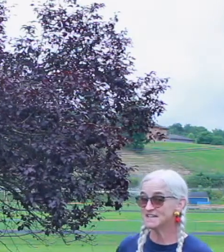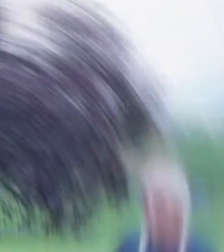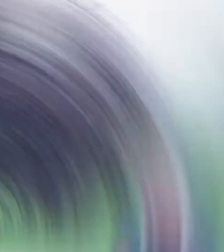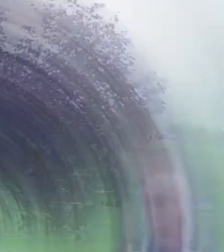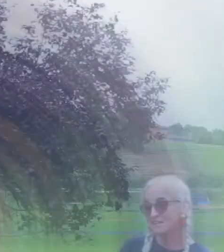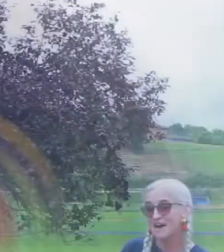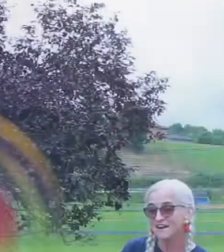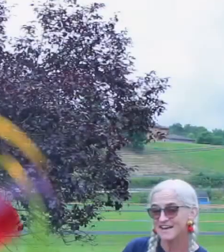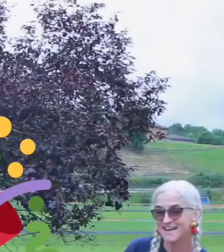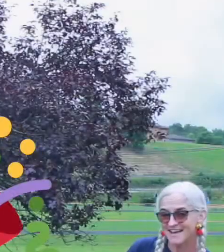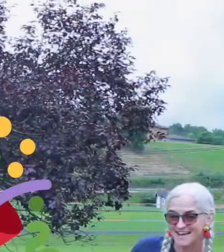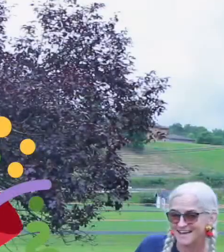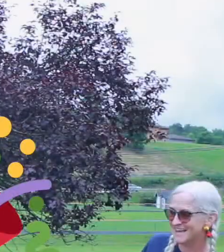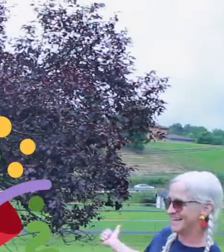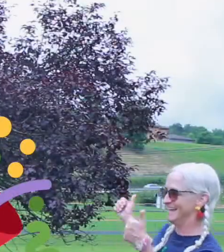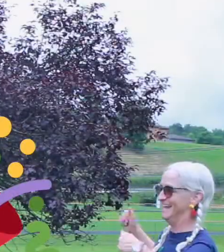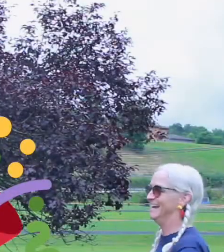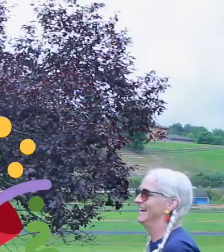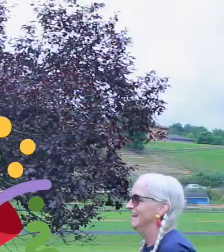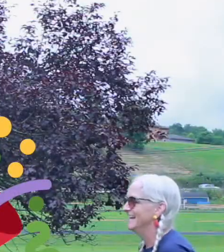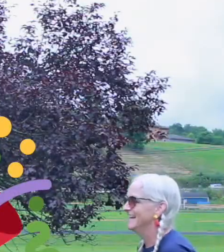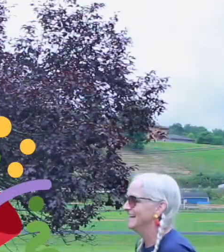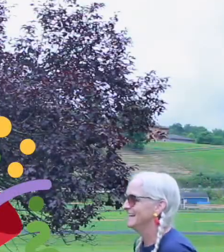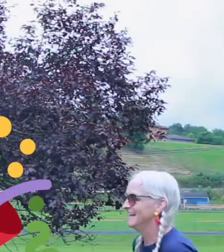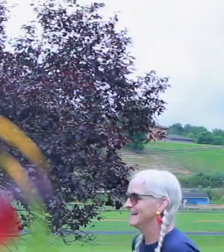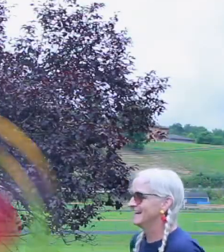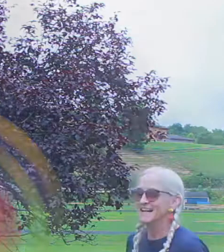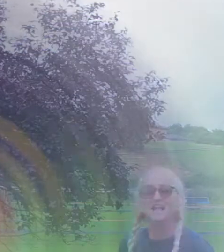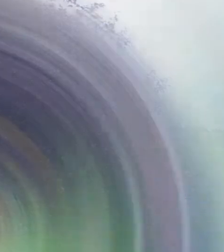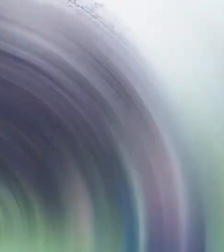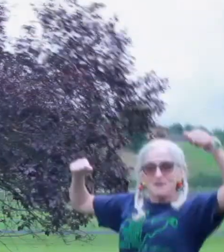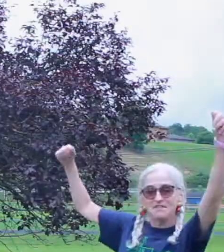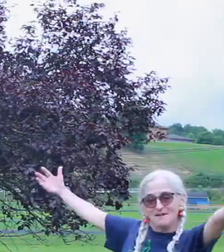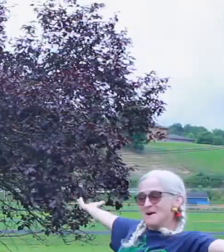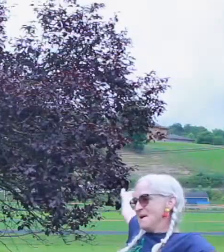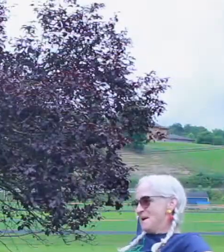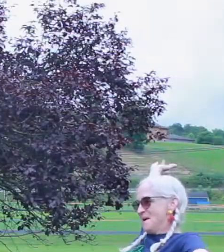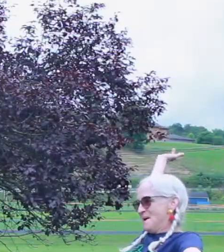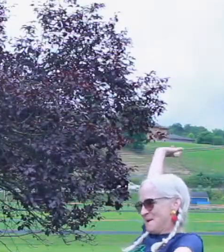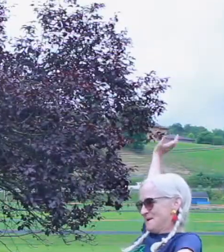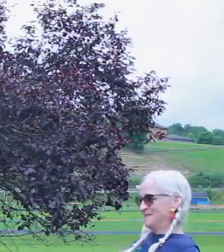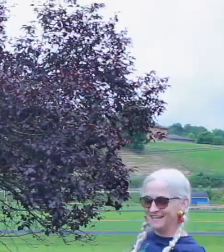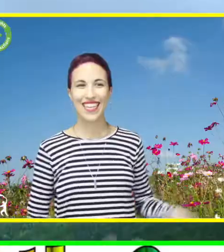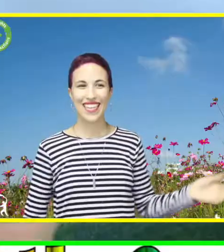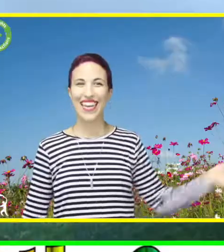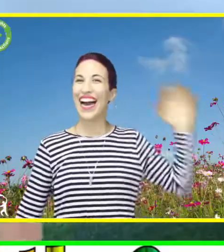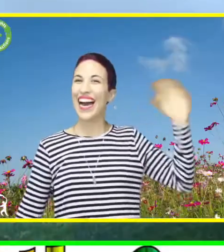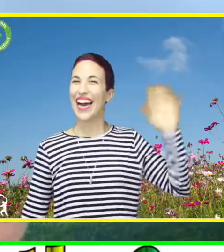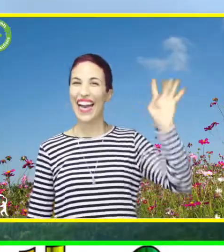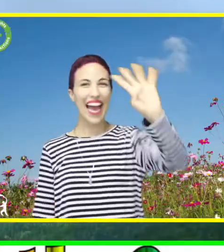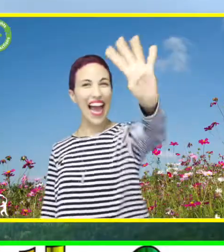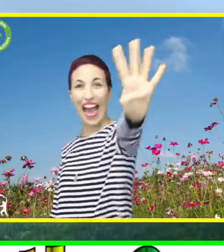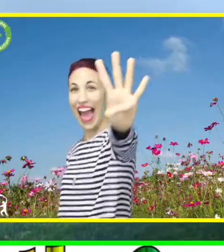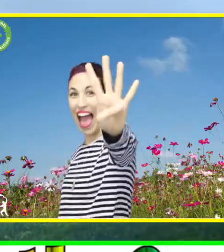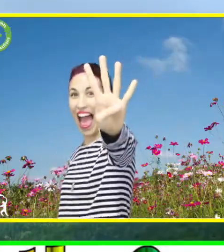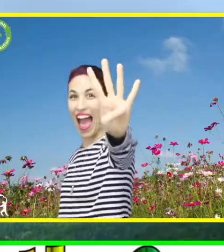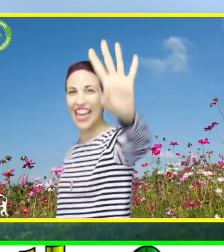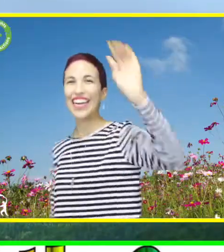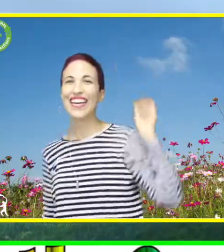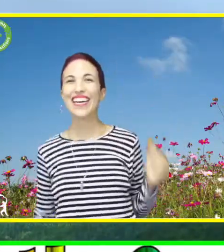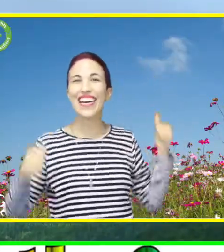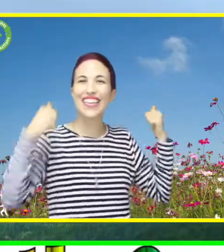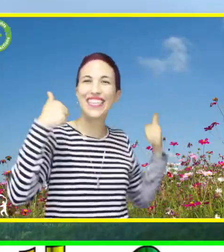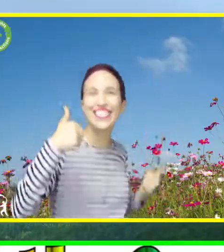Let's get started! ¡Empecemos! ¡Empecemos! Hi, fourth grade. It's time